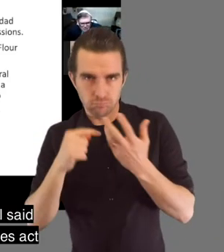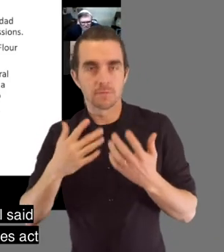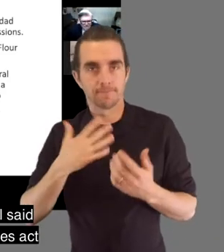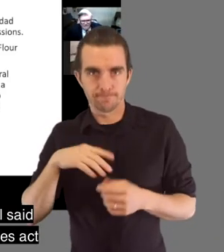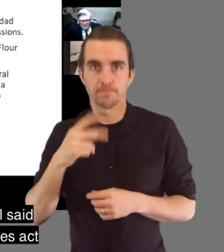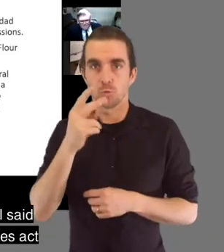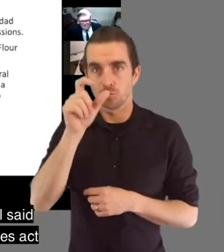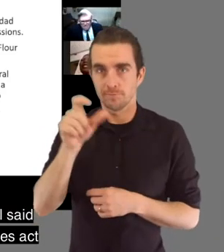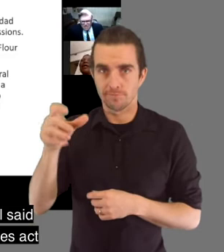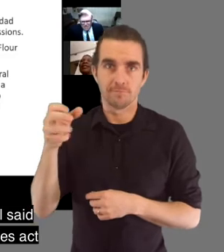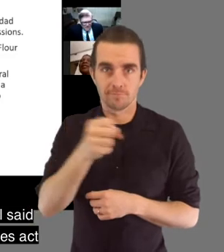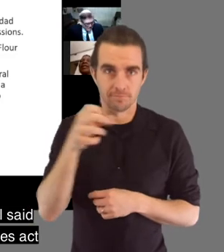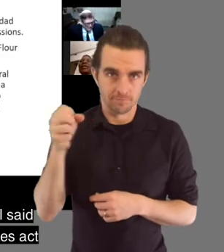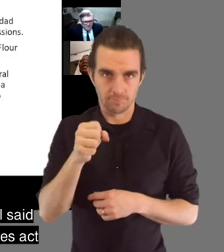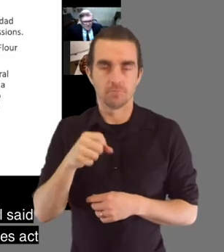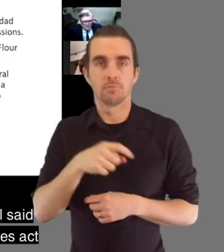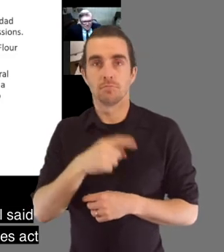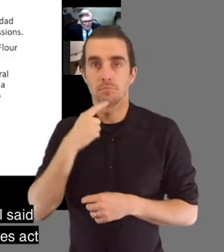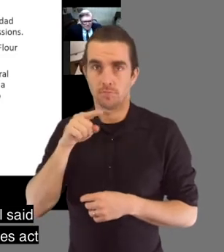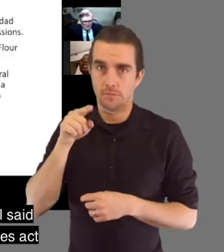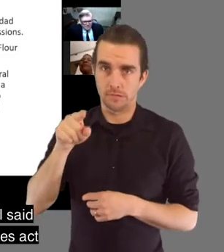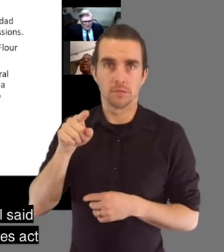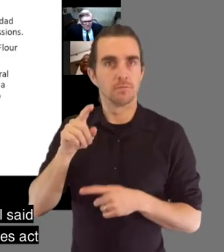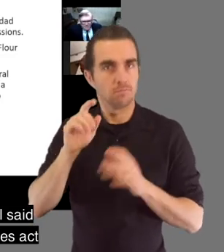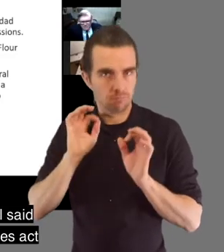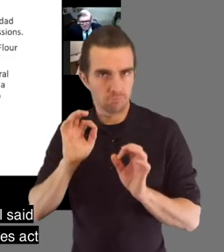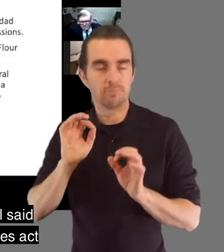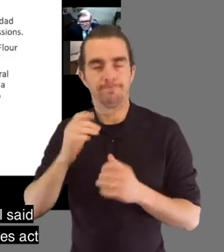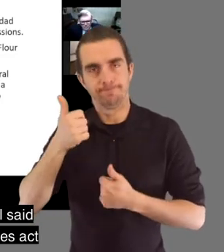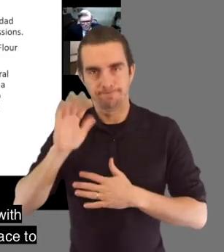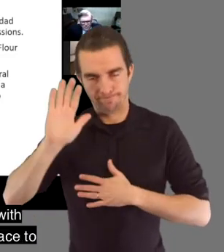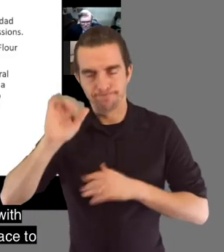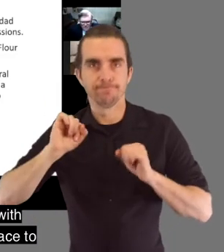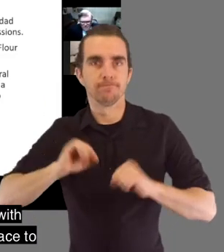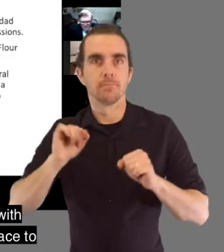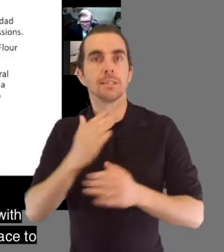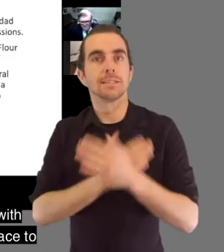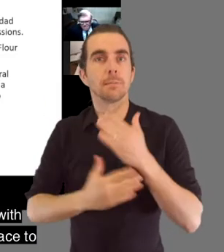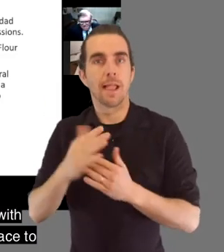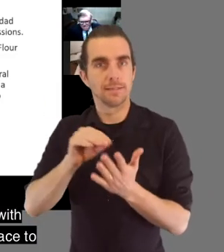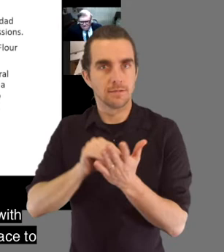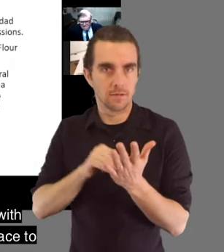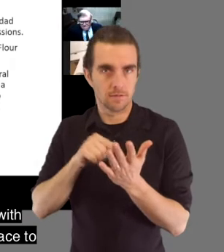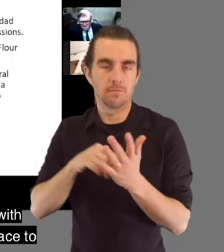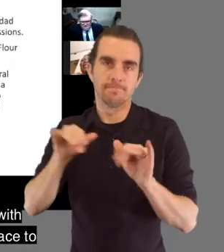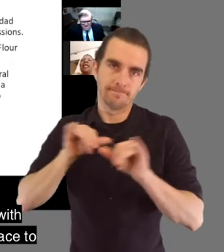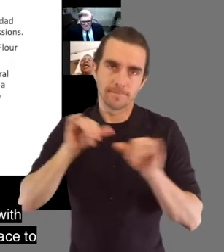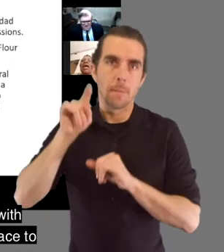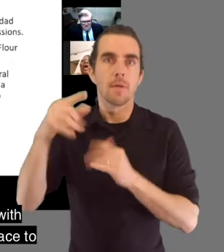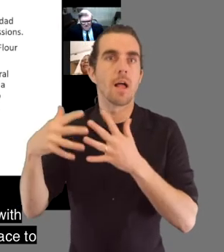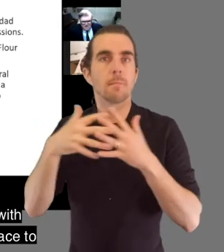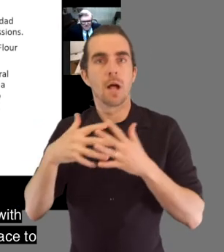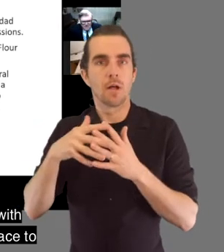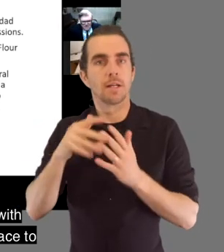hiring Garaway and Diet. Daniel said that Manning promised that a disability act similar to the 1990